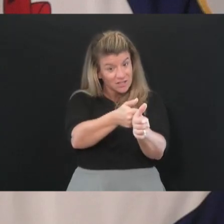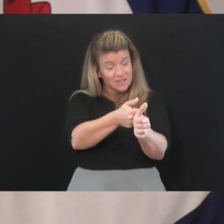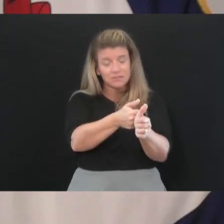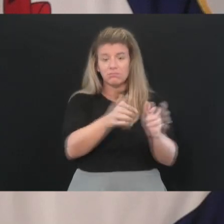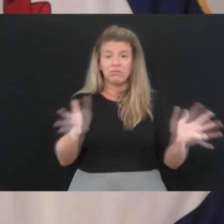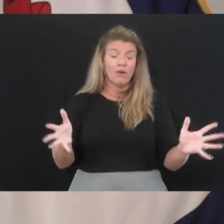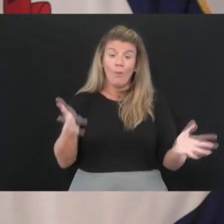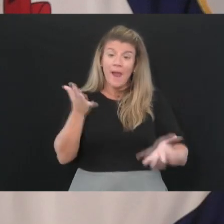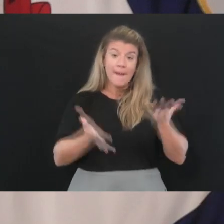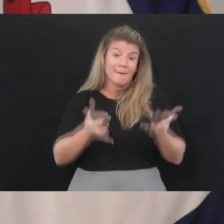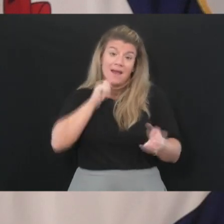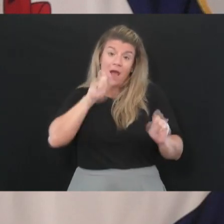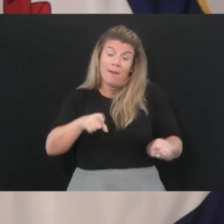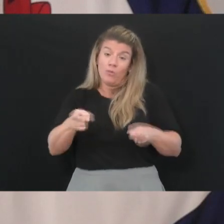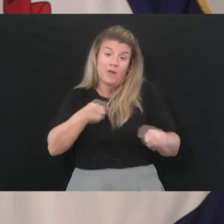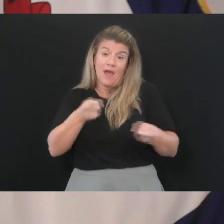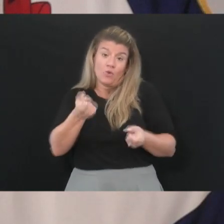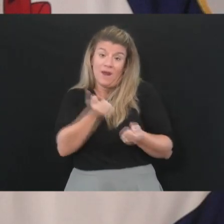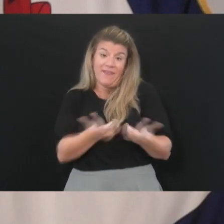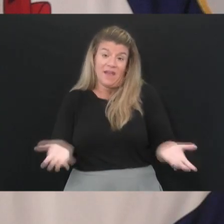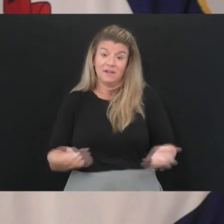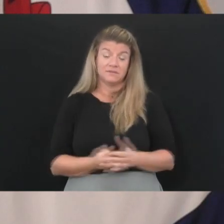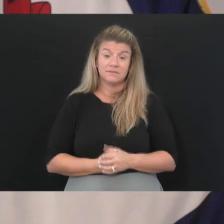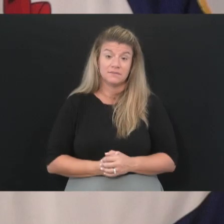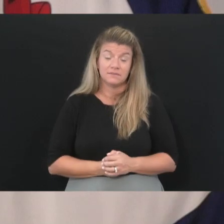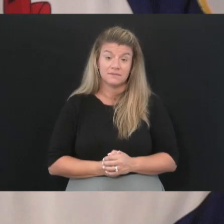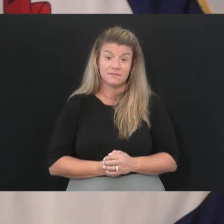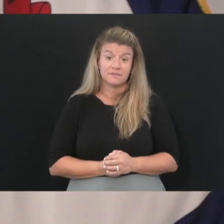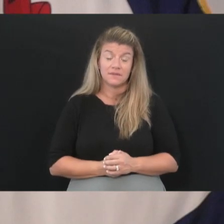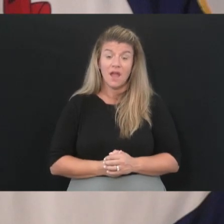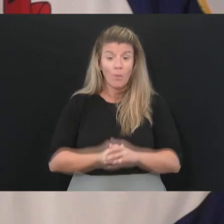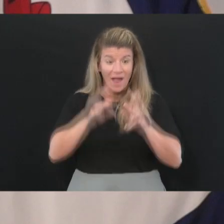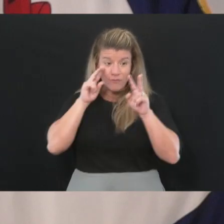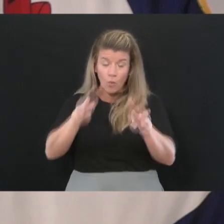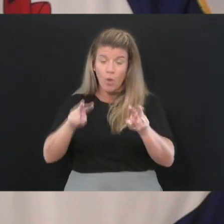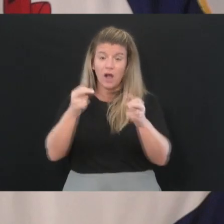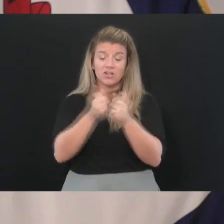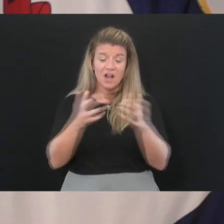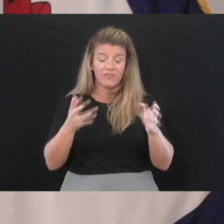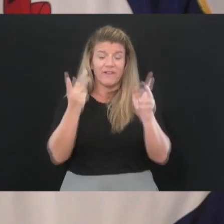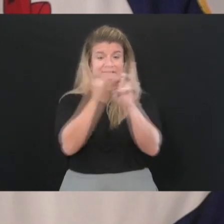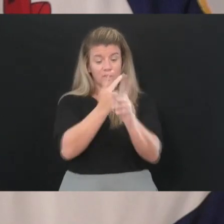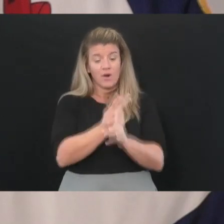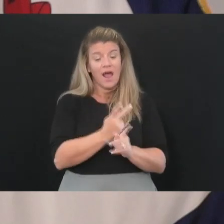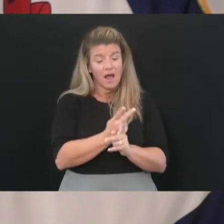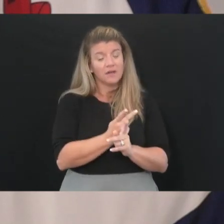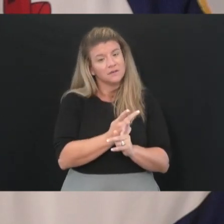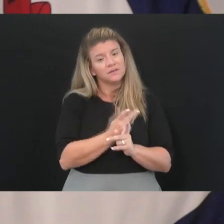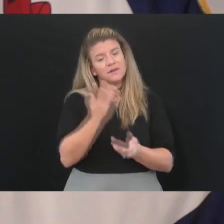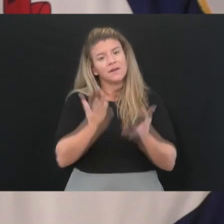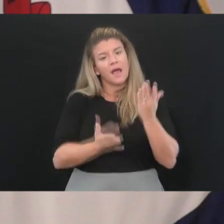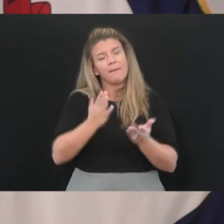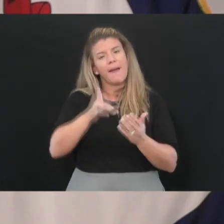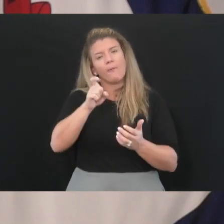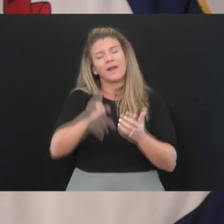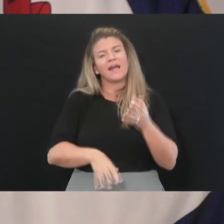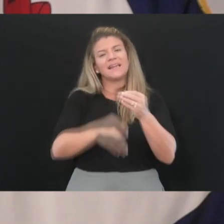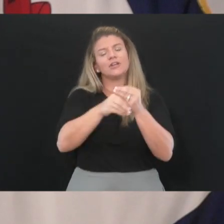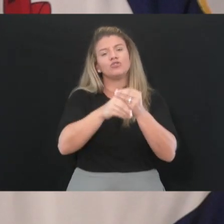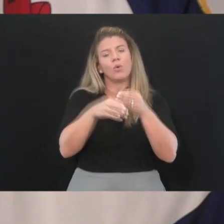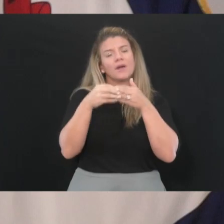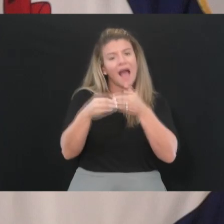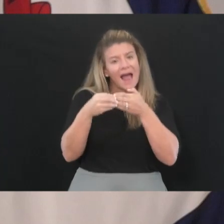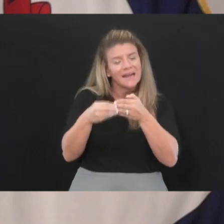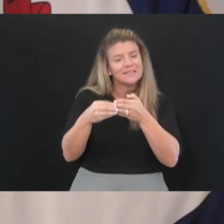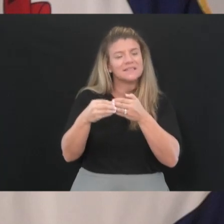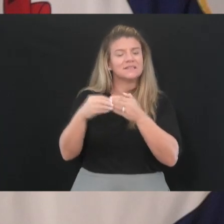And so, we're going to just stay on top of it, and then maybe some additional, guidance as far as